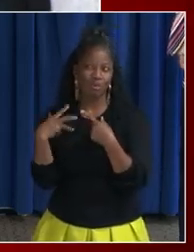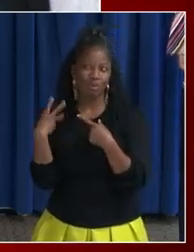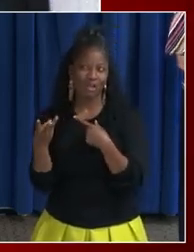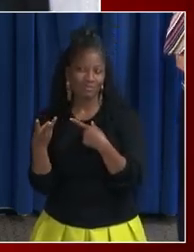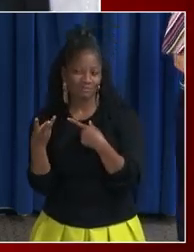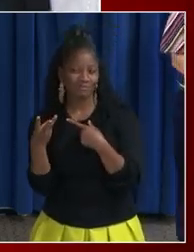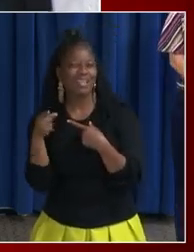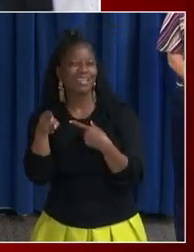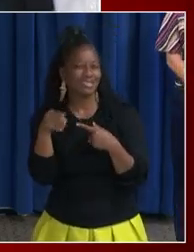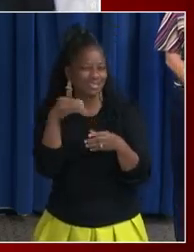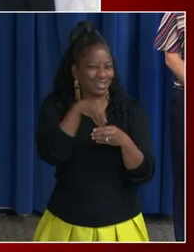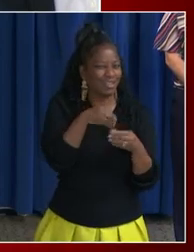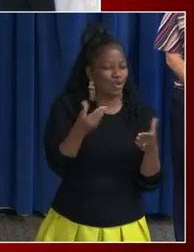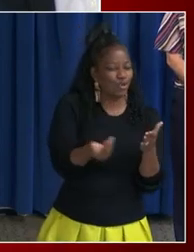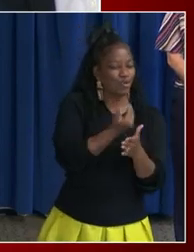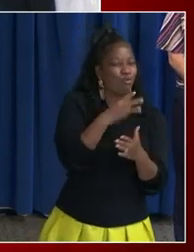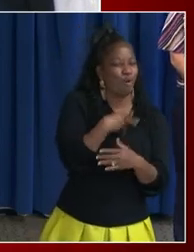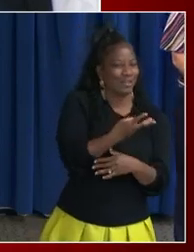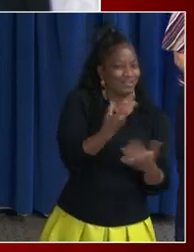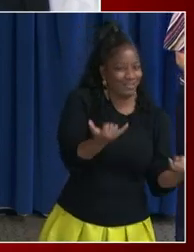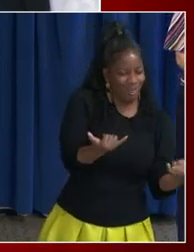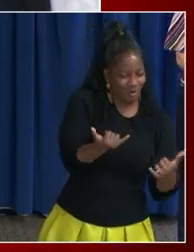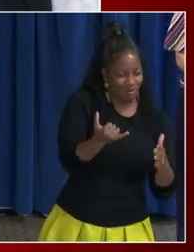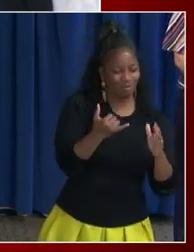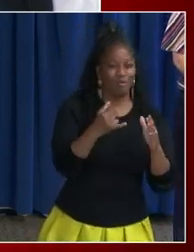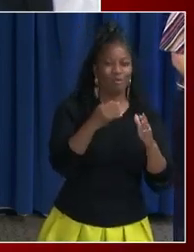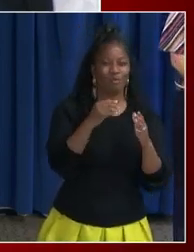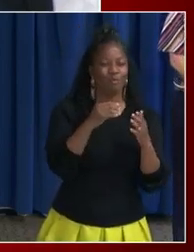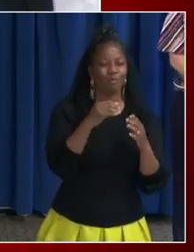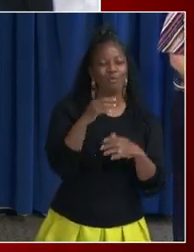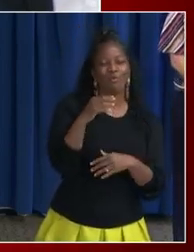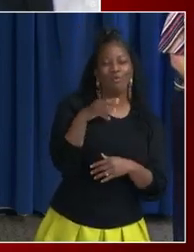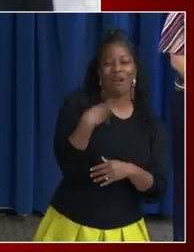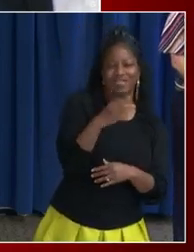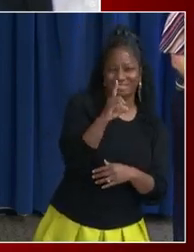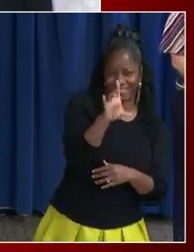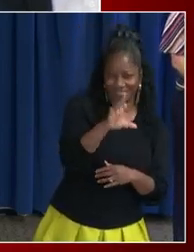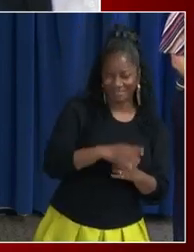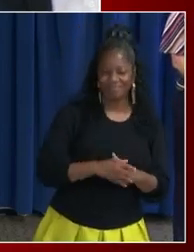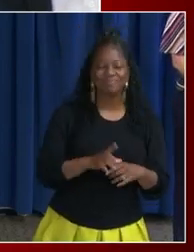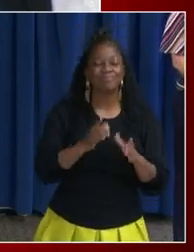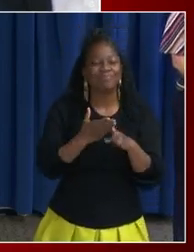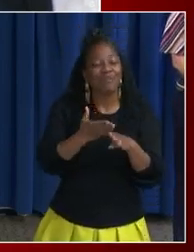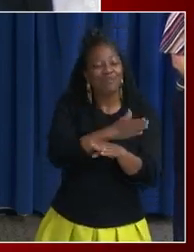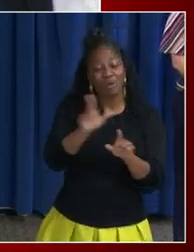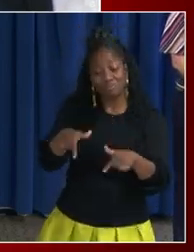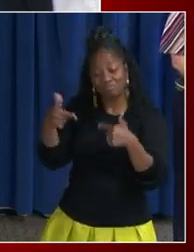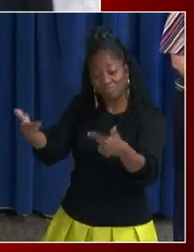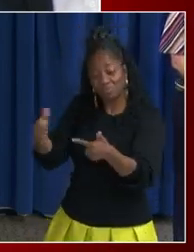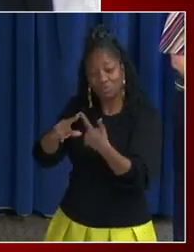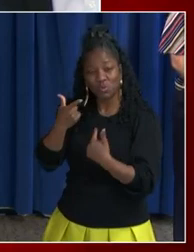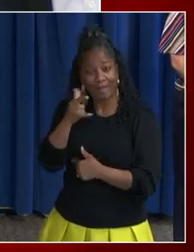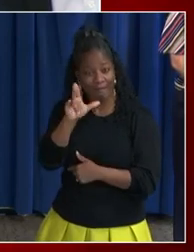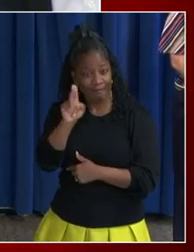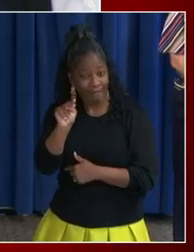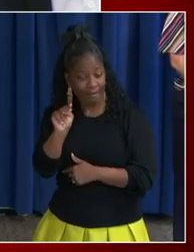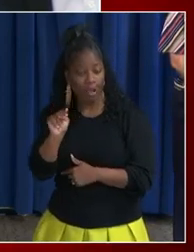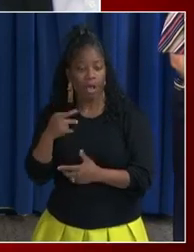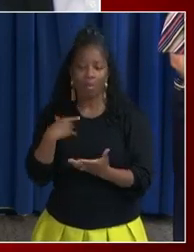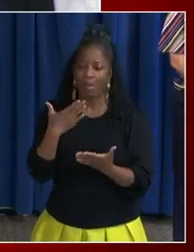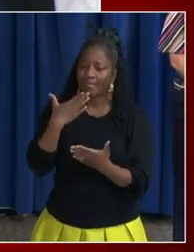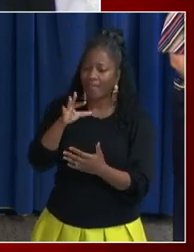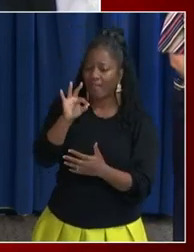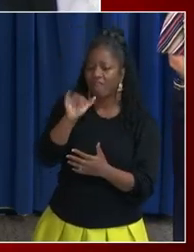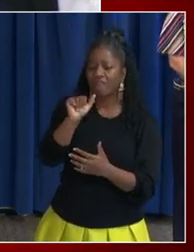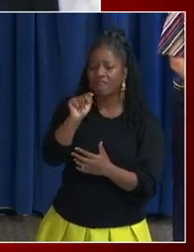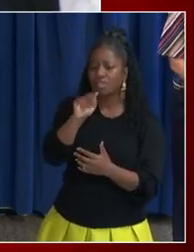Washington, his new Washington. And so before I hand it over to Glen, I also want to thank Fitzroy